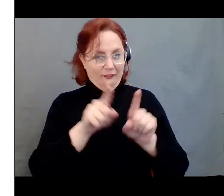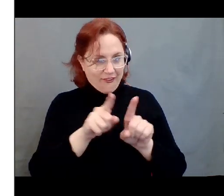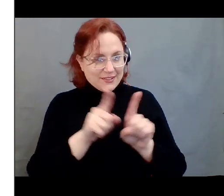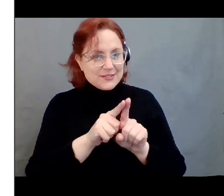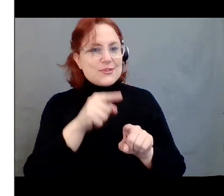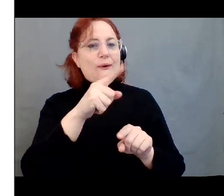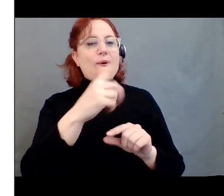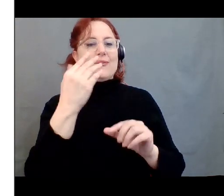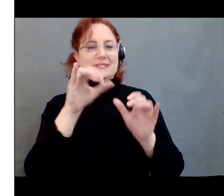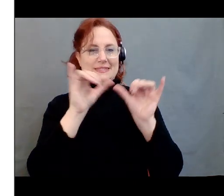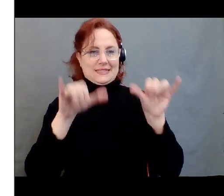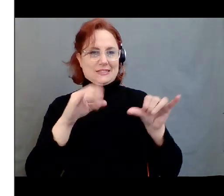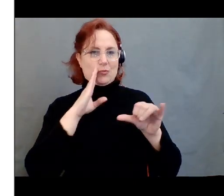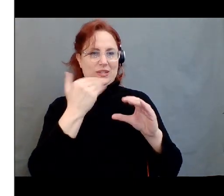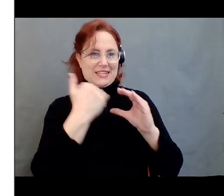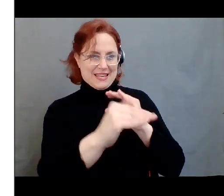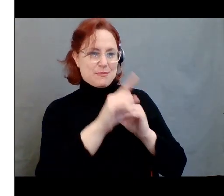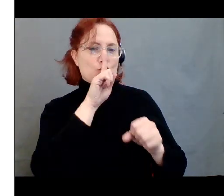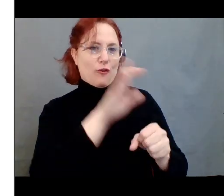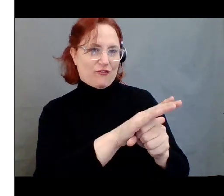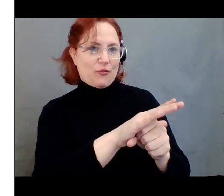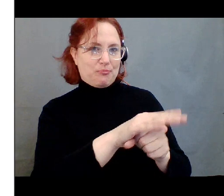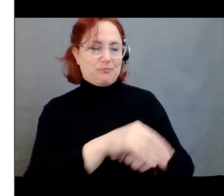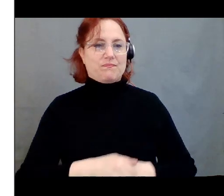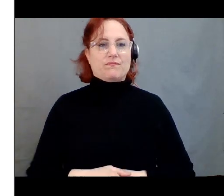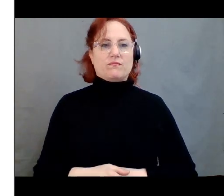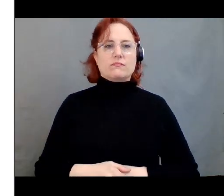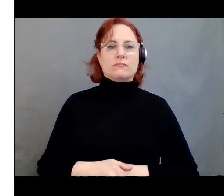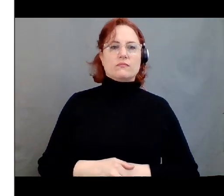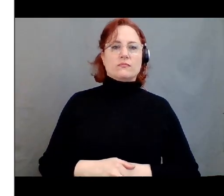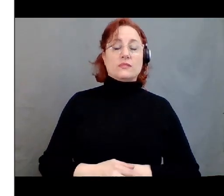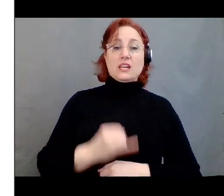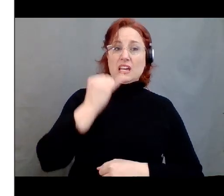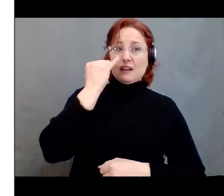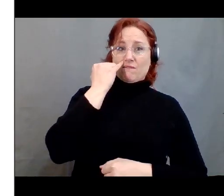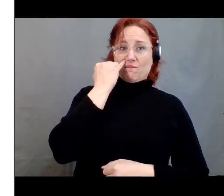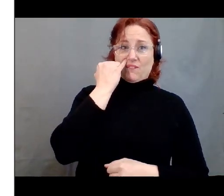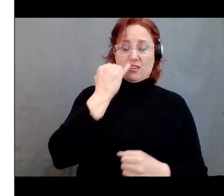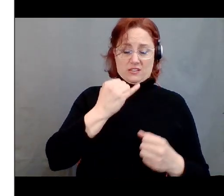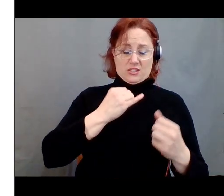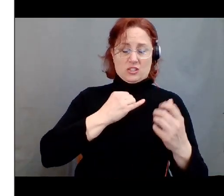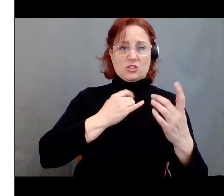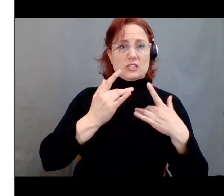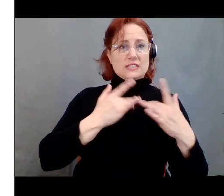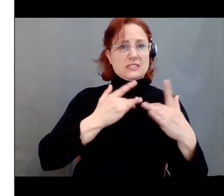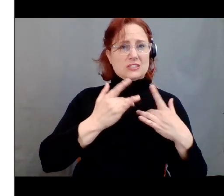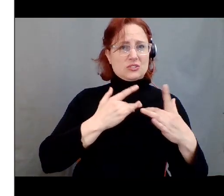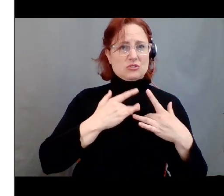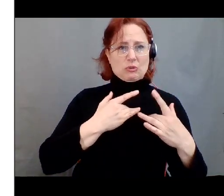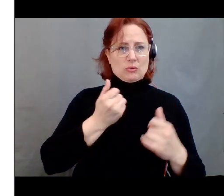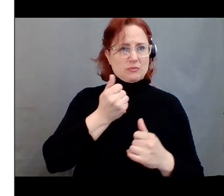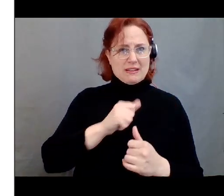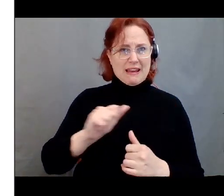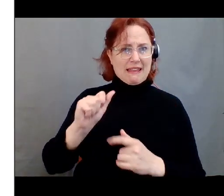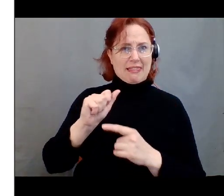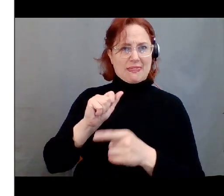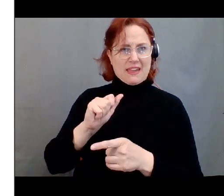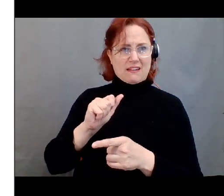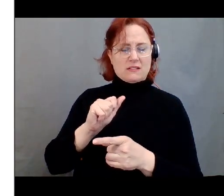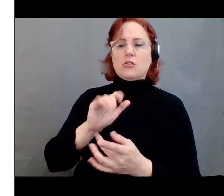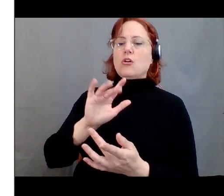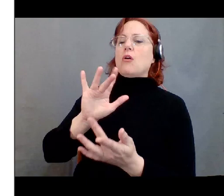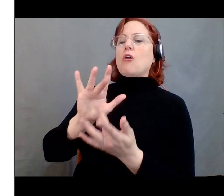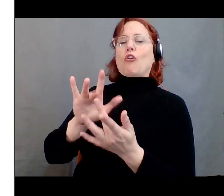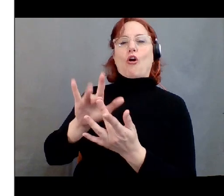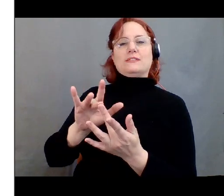testing agreement. Concerns or wrong selection. Please consult with the Students Access Specialist if you have questions